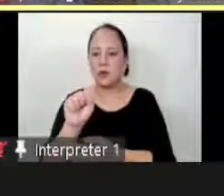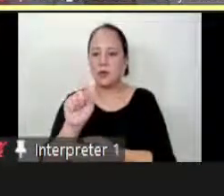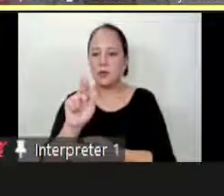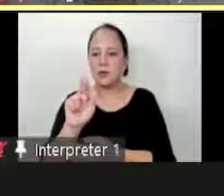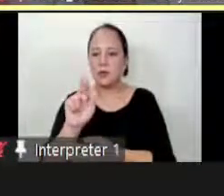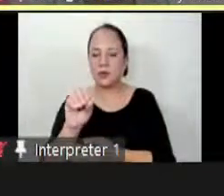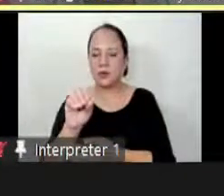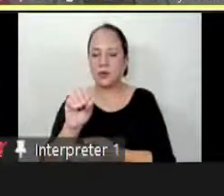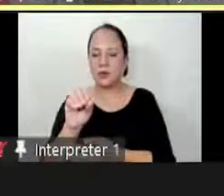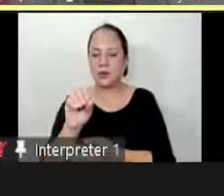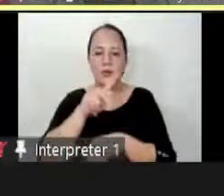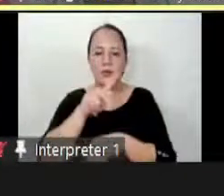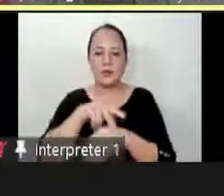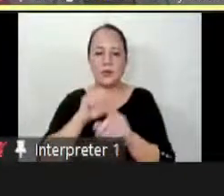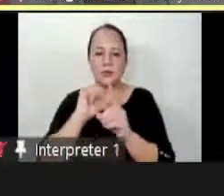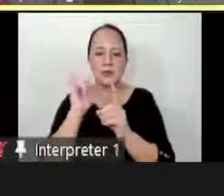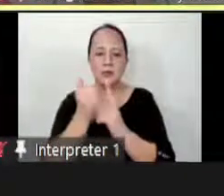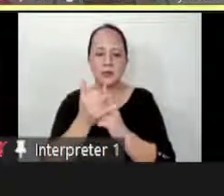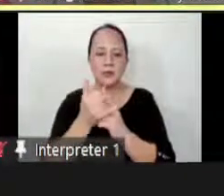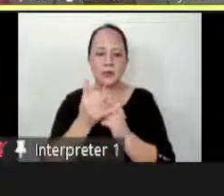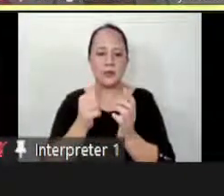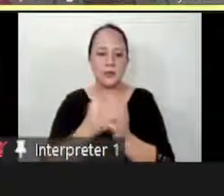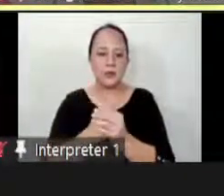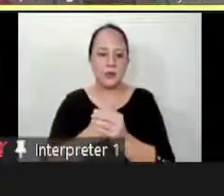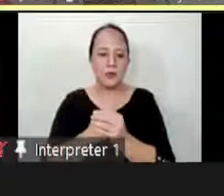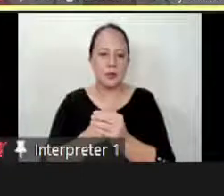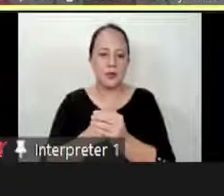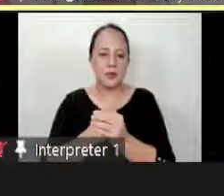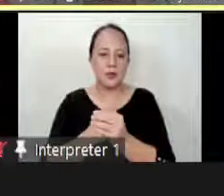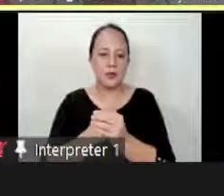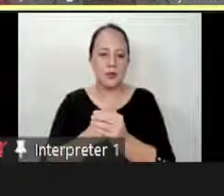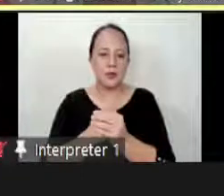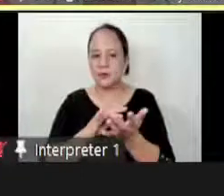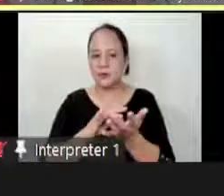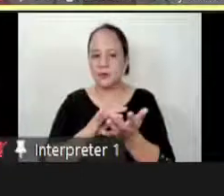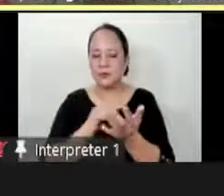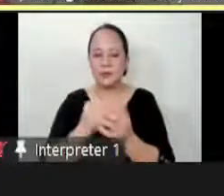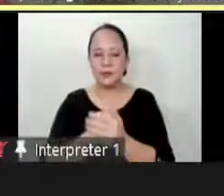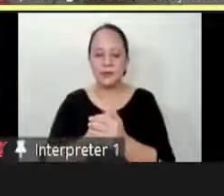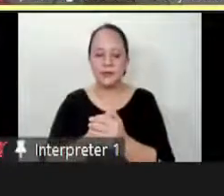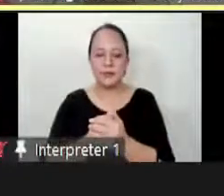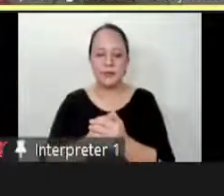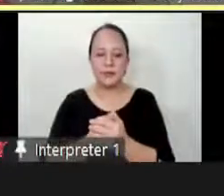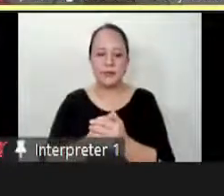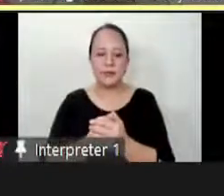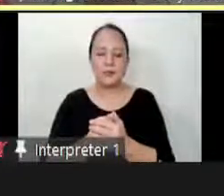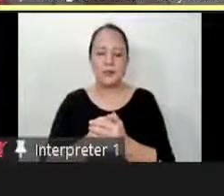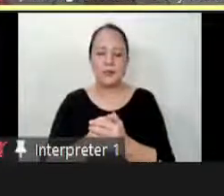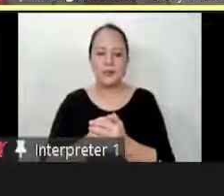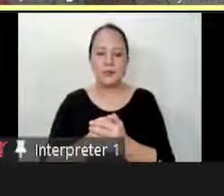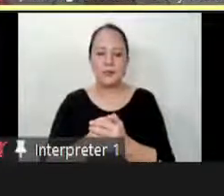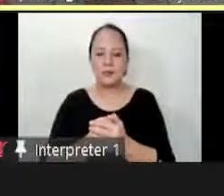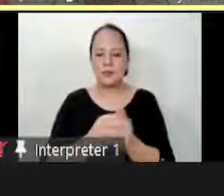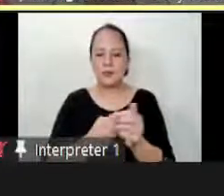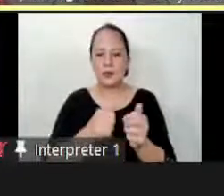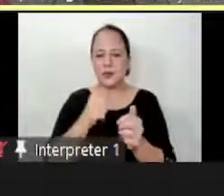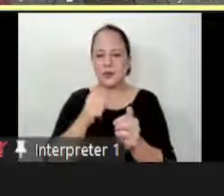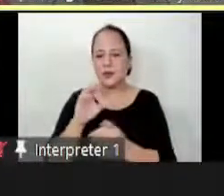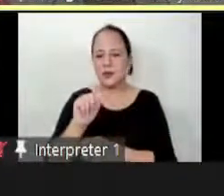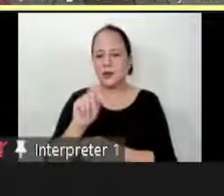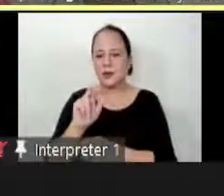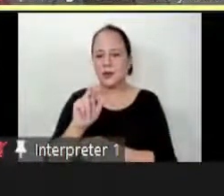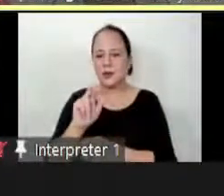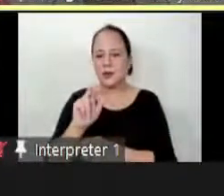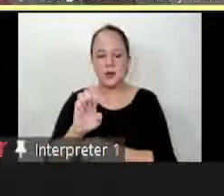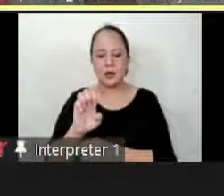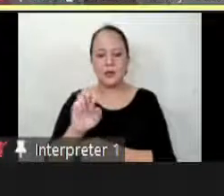the Philippine Society of Hospice and Palliative Medicine, and Ms. Carmen Oste of the Cancer Coalition